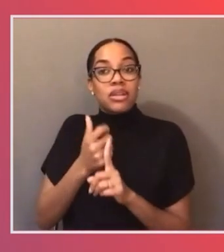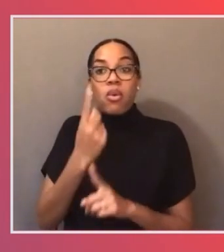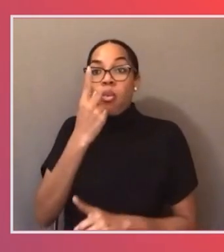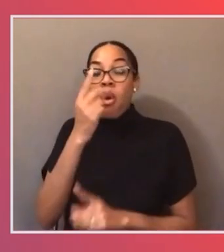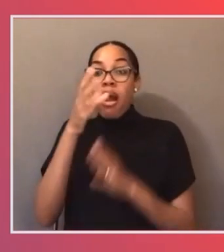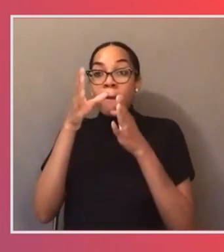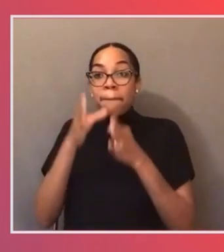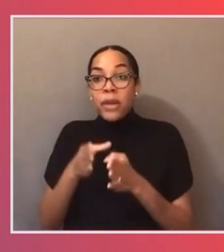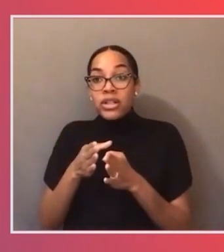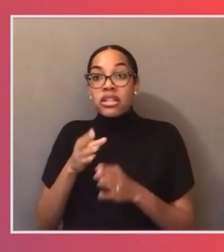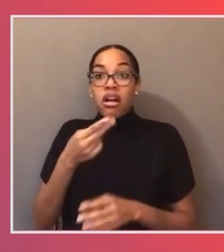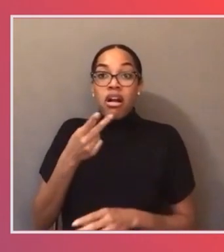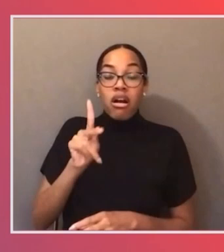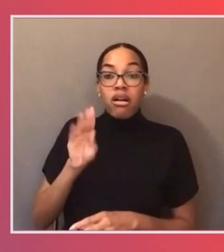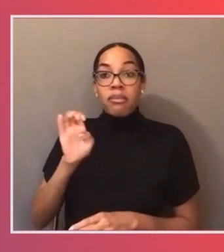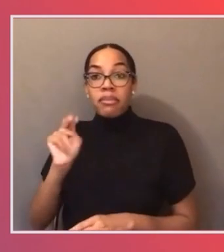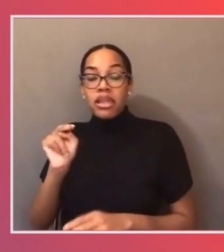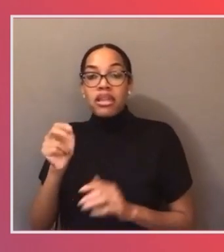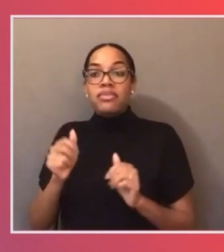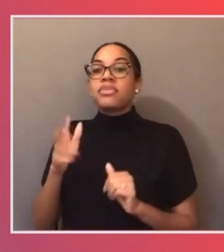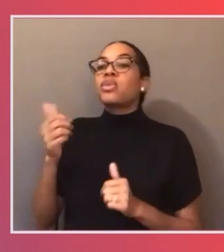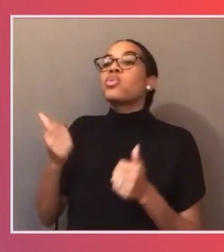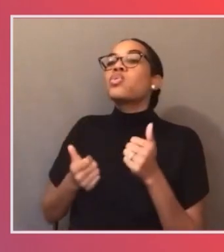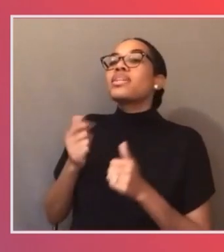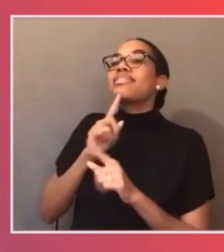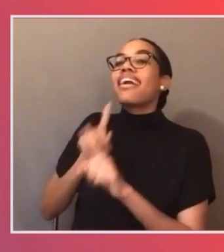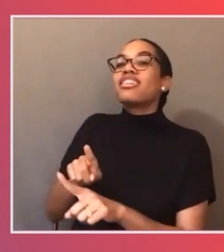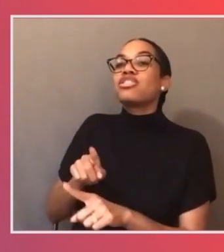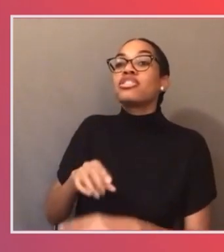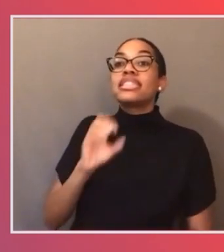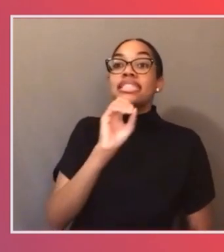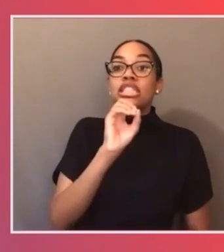it 0? Is it 3? Is it 6 or 7?